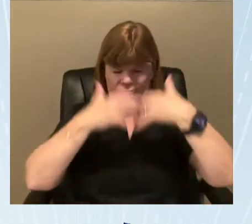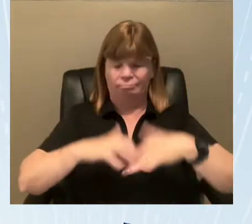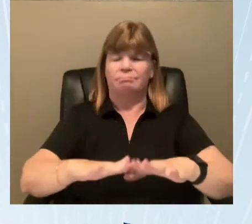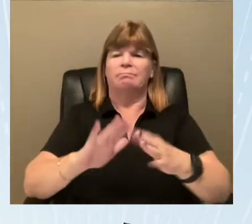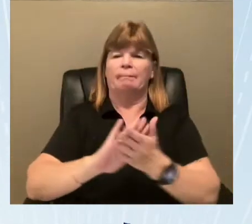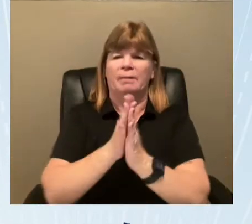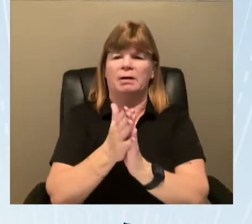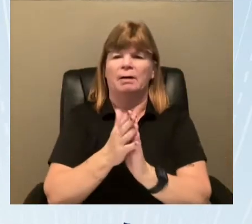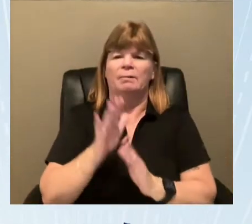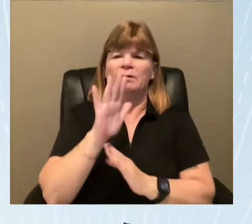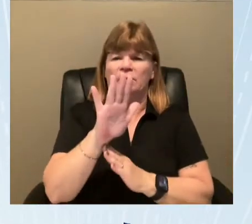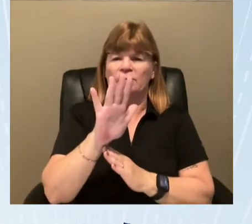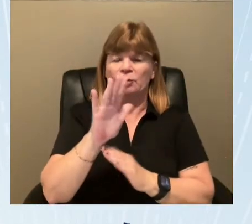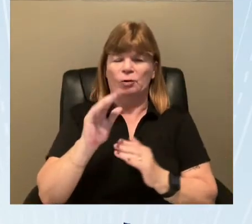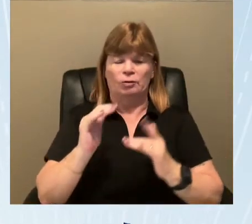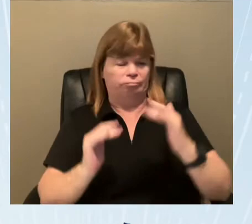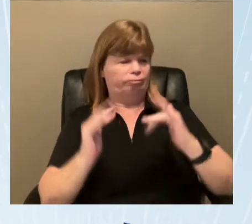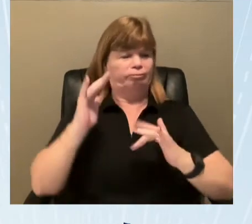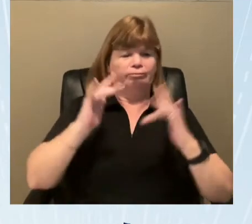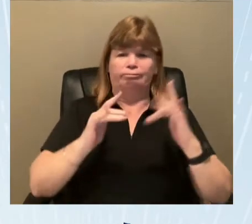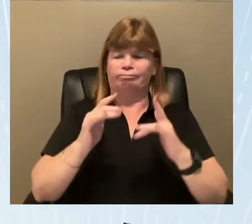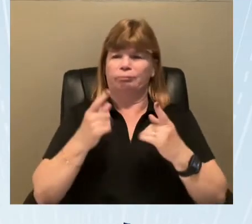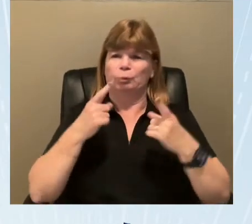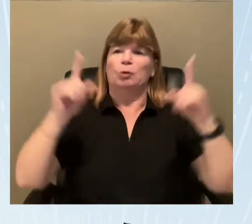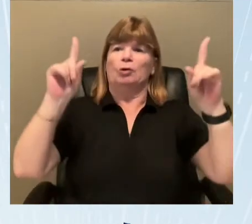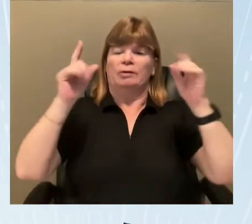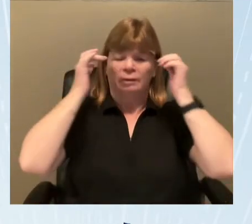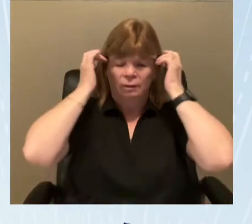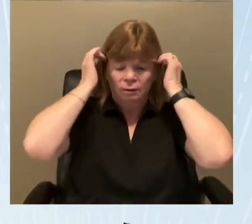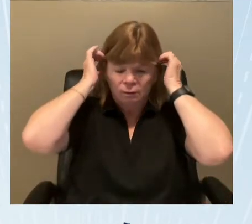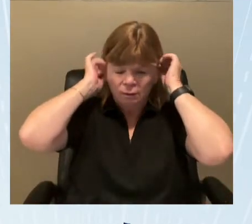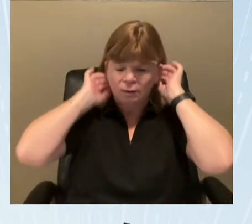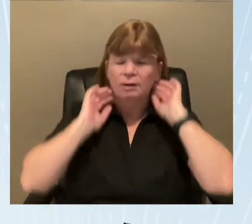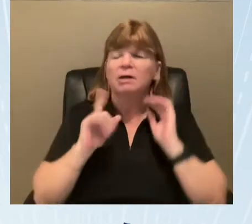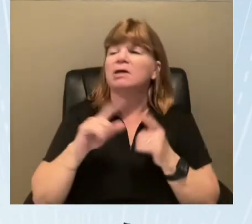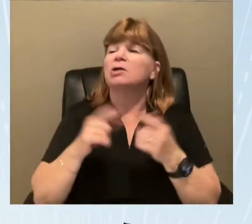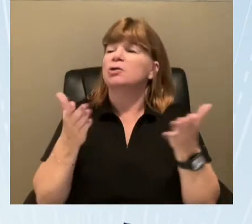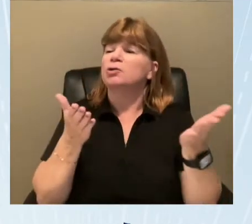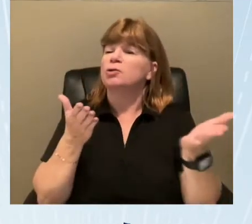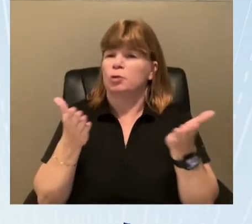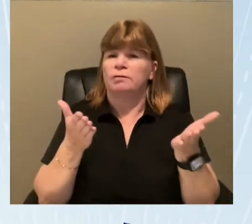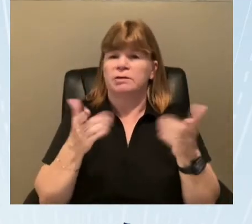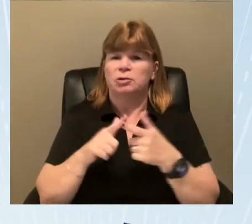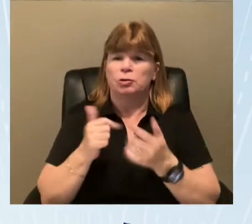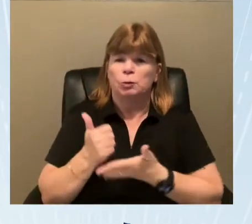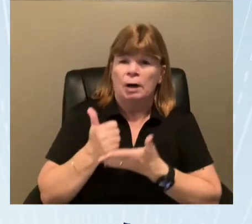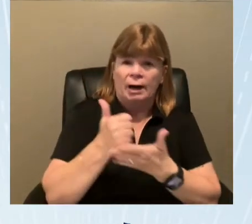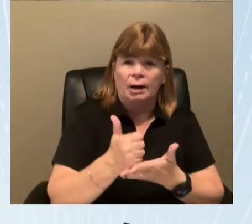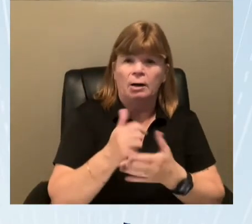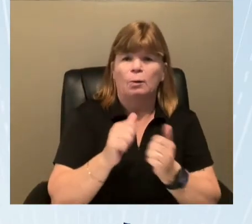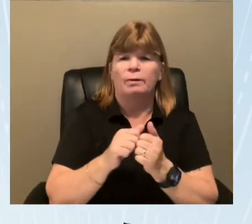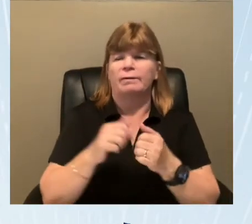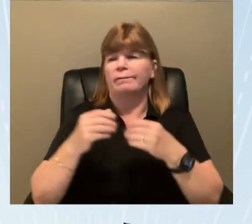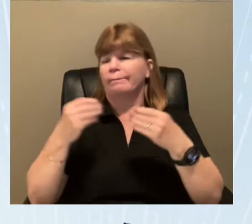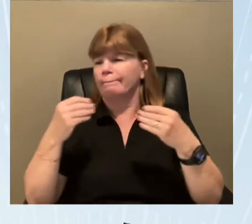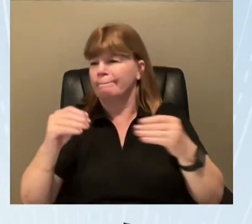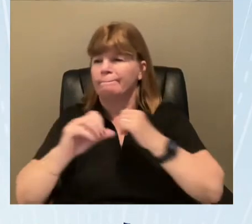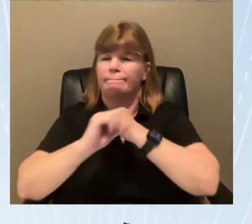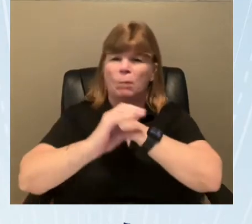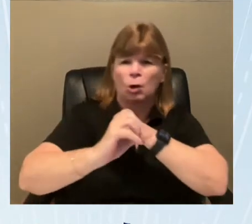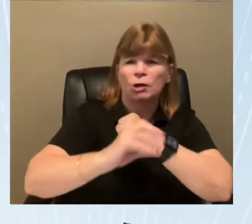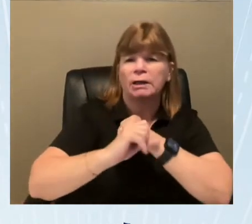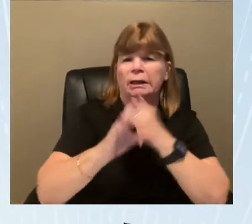work post-expansion. Services to assist with marketing and planning